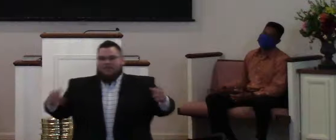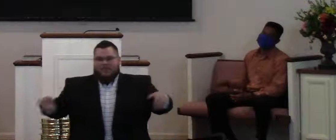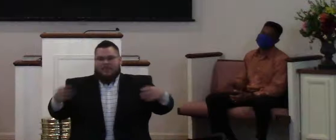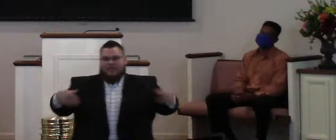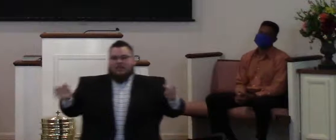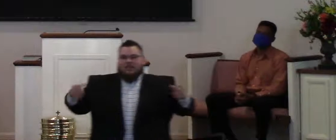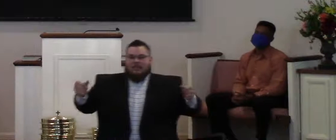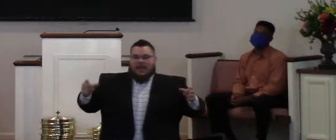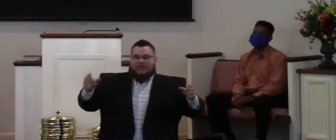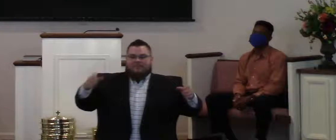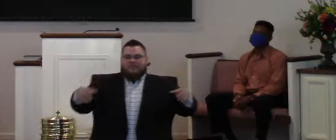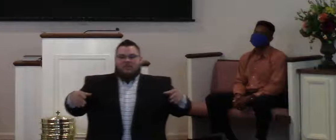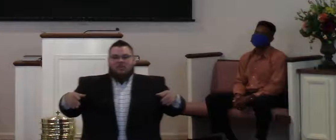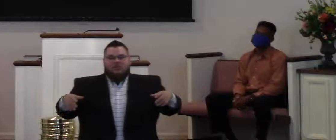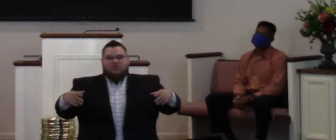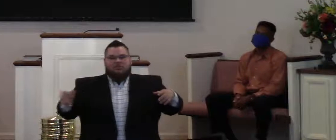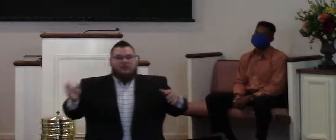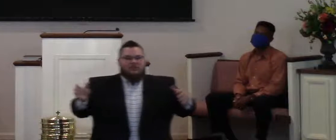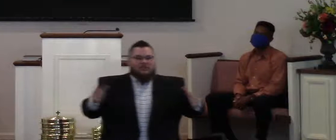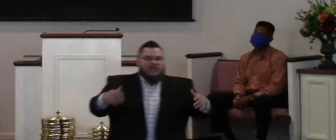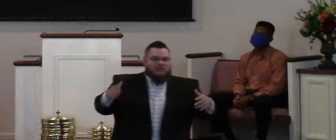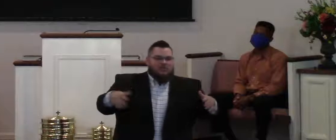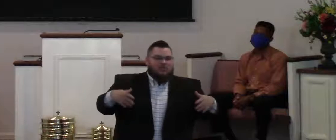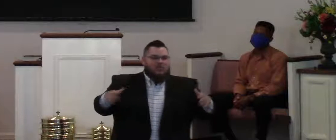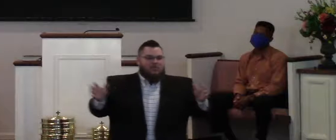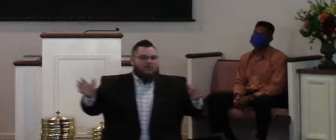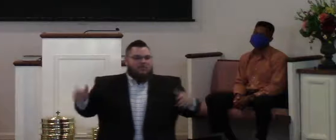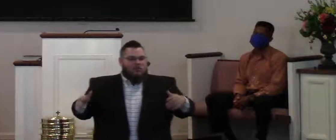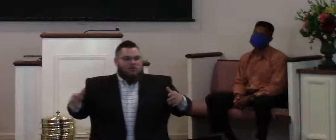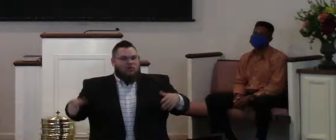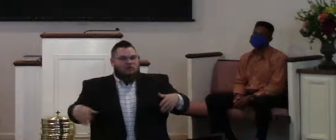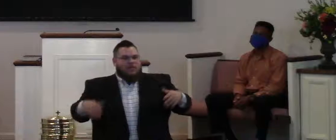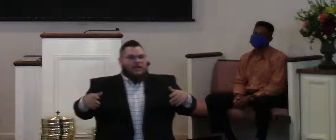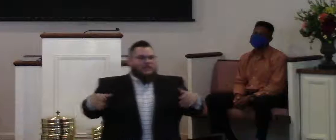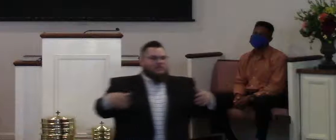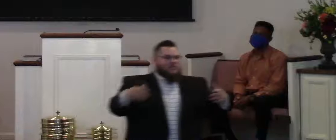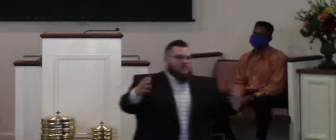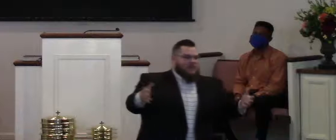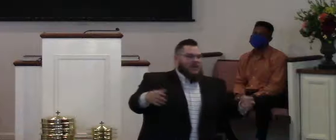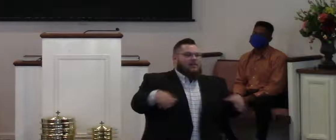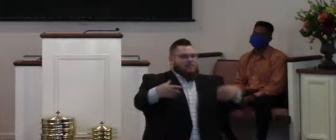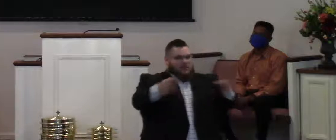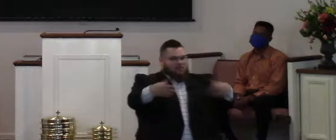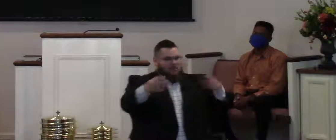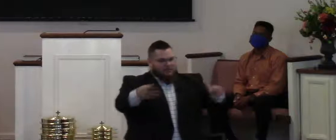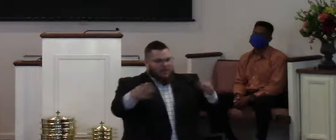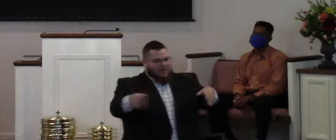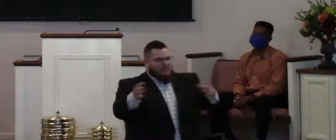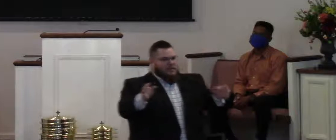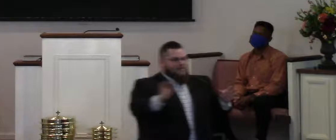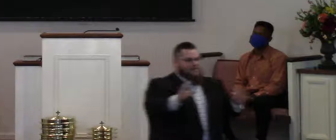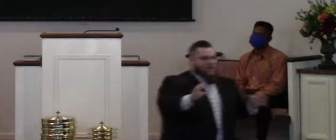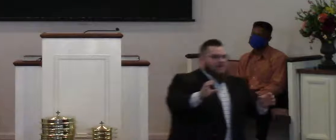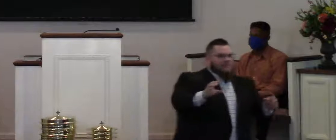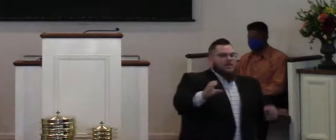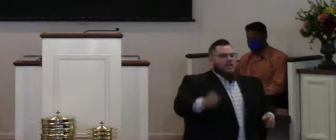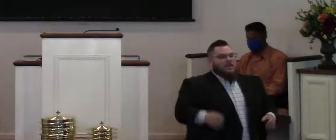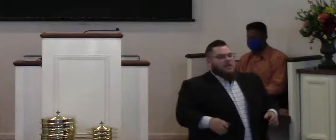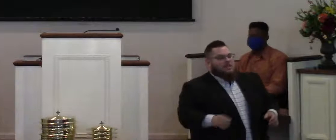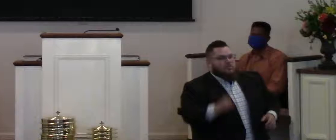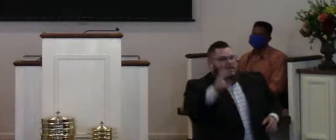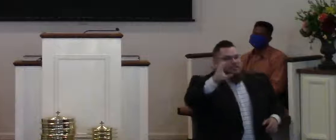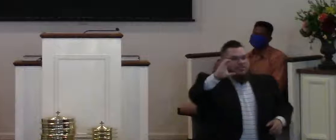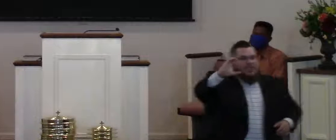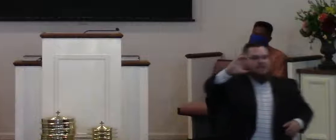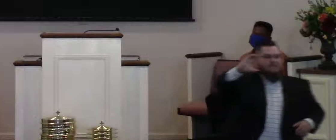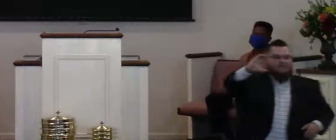right. Now, you know when you public speak, you're supposed to warm up your vocal cords, but I guess if you're doing sign language, you got to warm up your hands, all right? You ready?